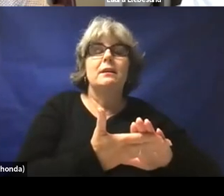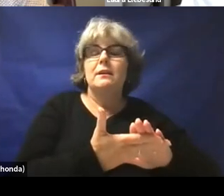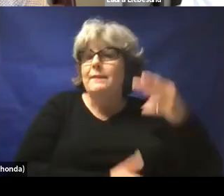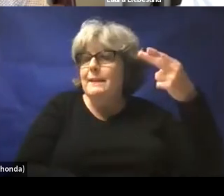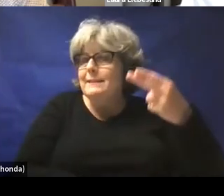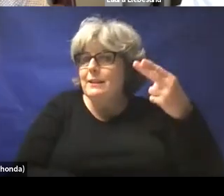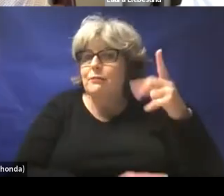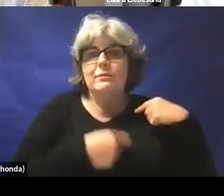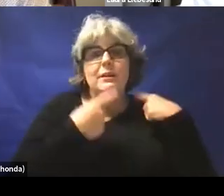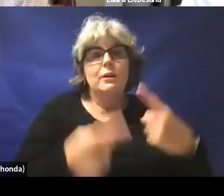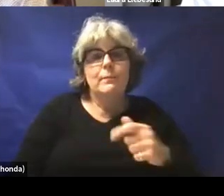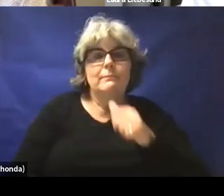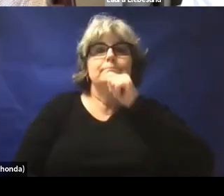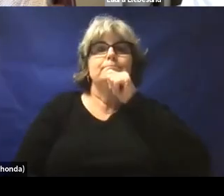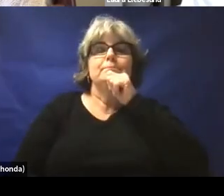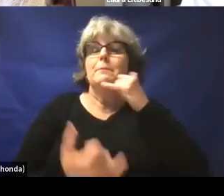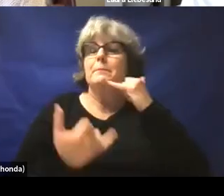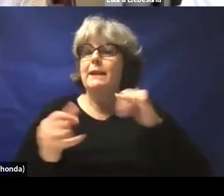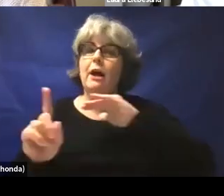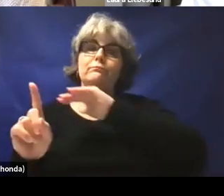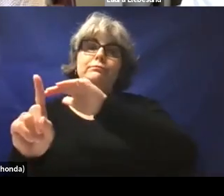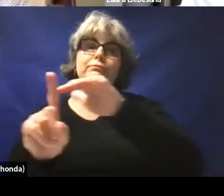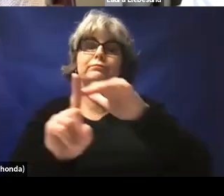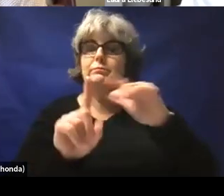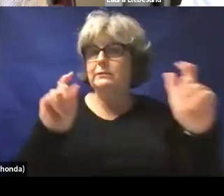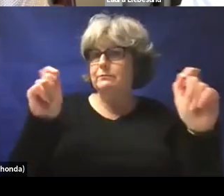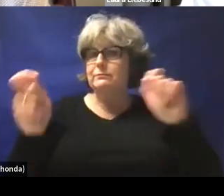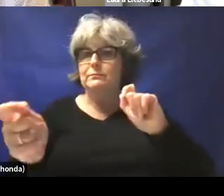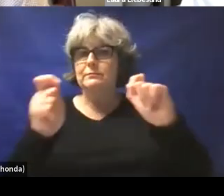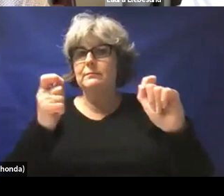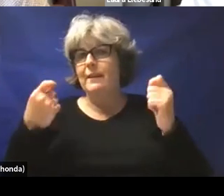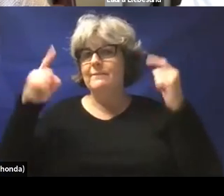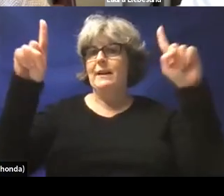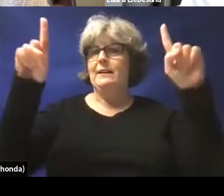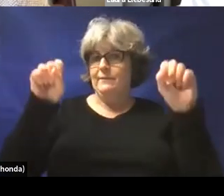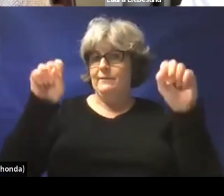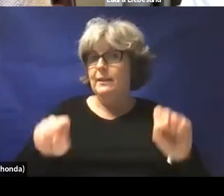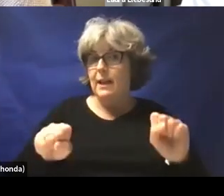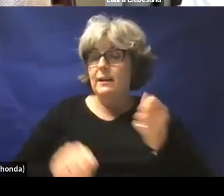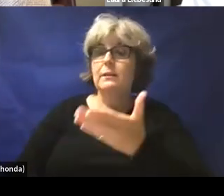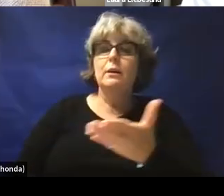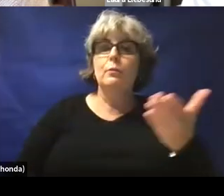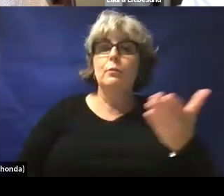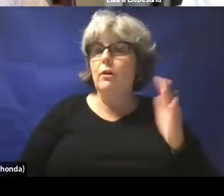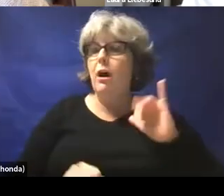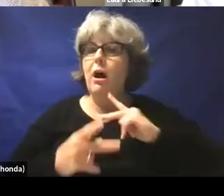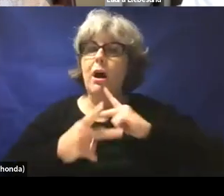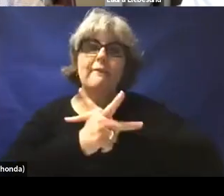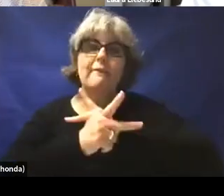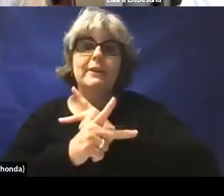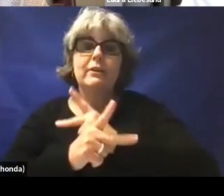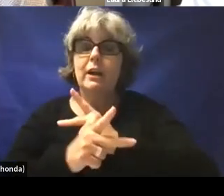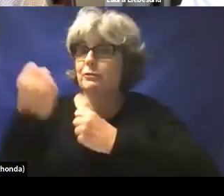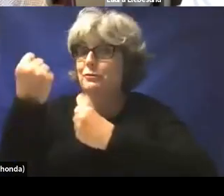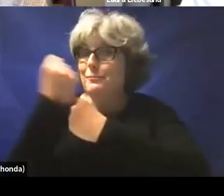also, that you all were able to pivot so quickly and so effectively when you, found out that you had received the support